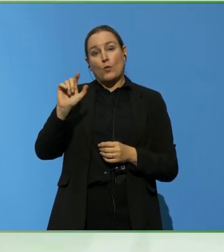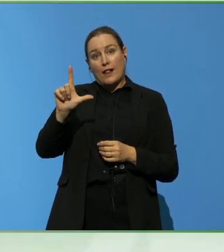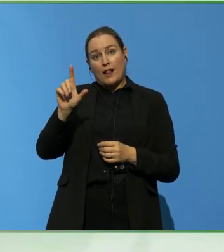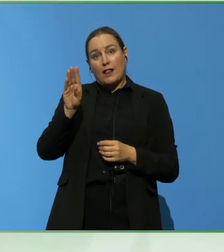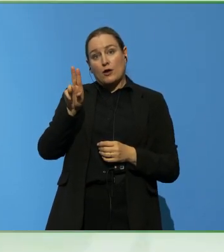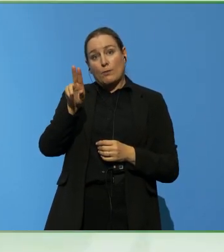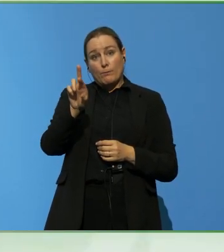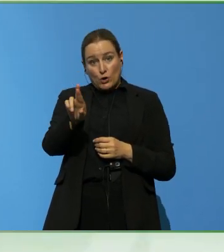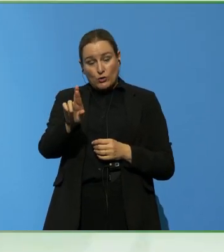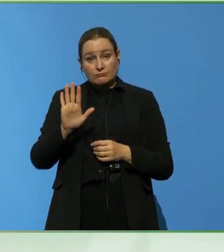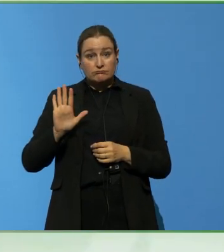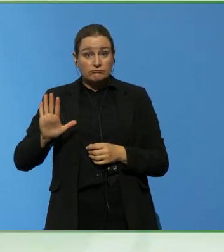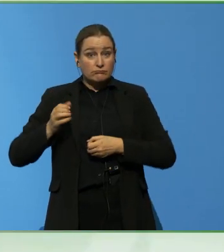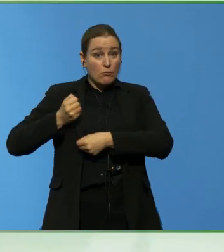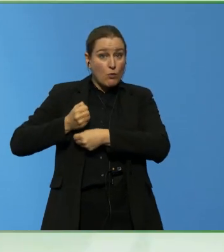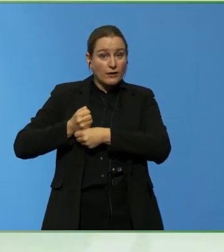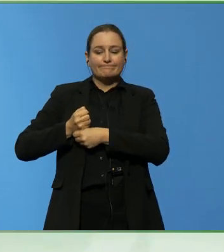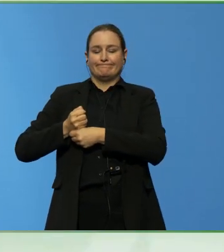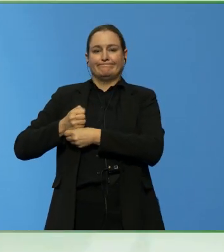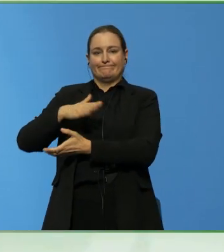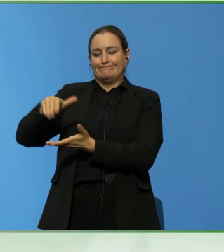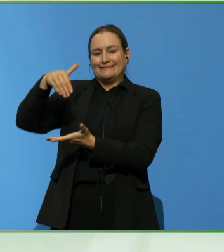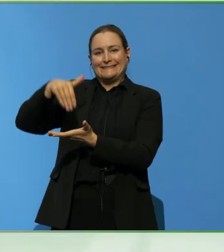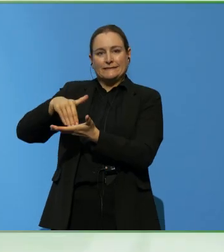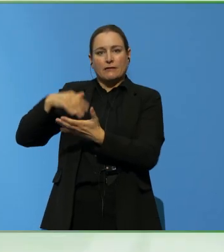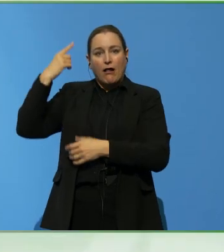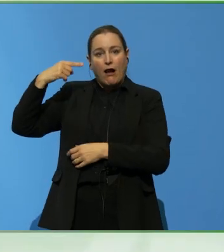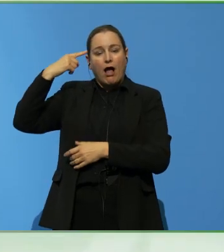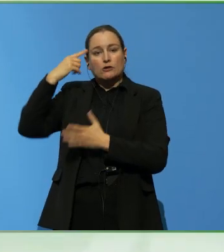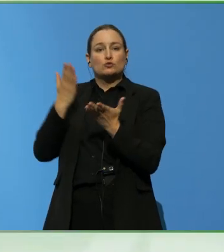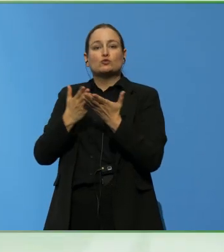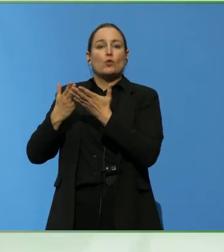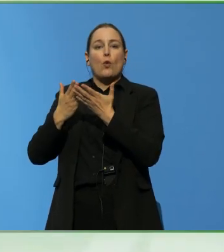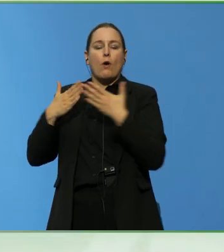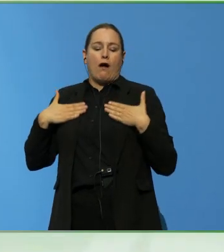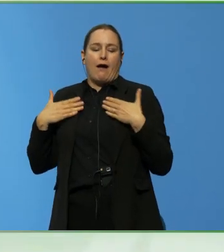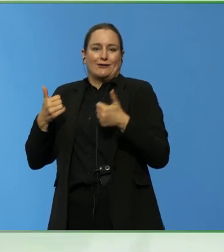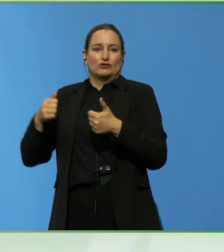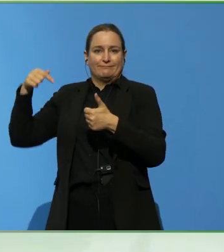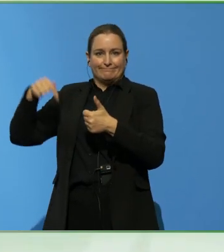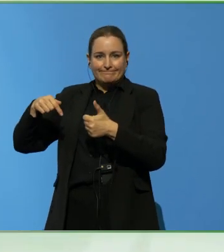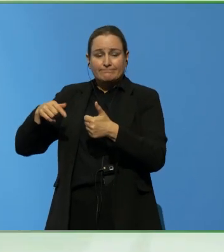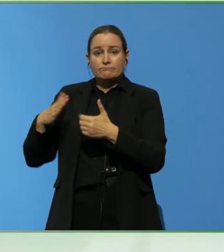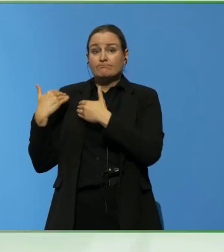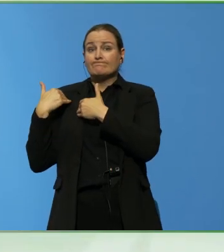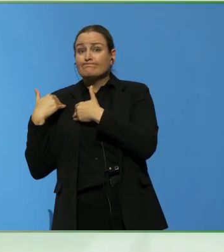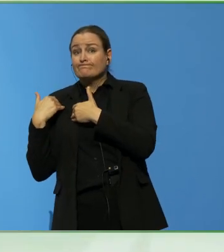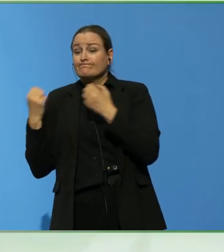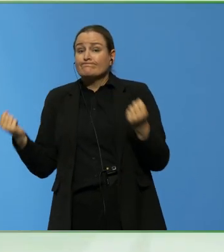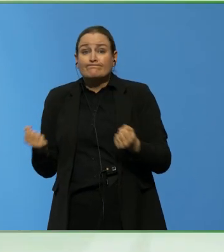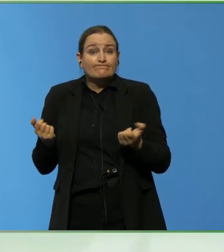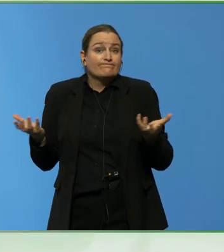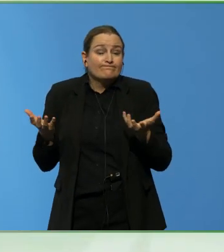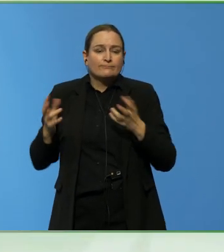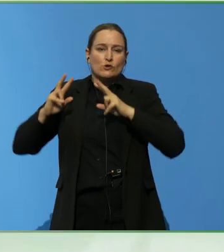International Center for Evidence in Disability at the London School of Hygiene and Tropical Medicine. Jane's research focuses